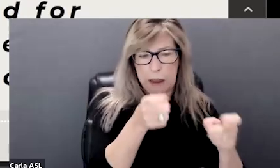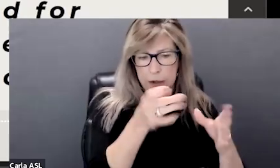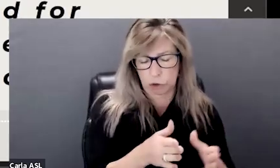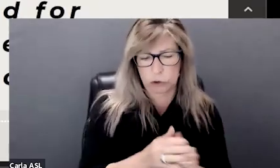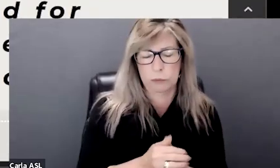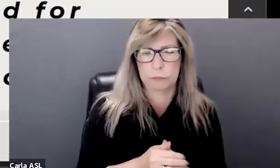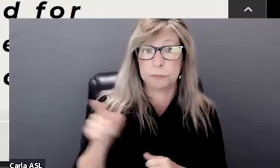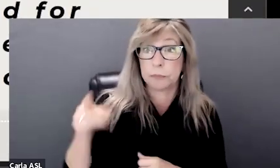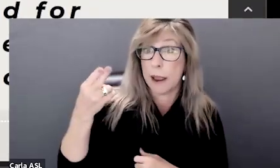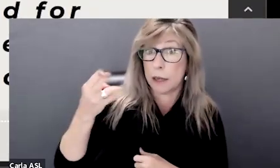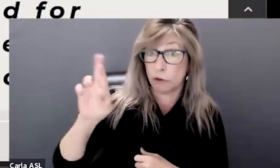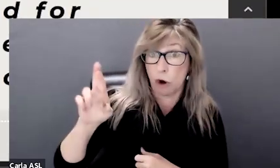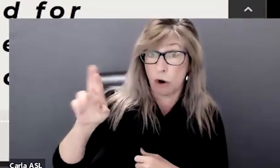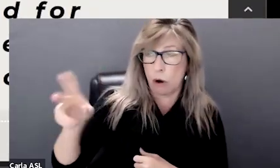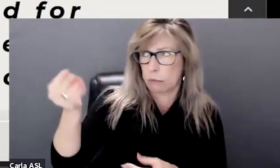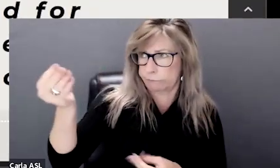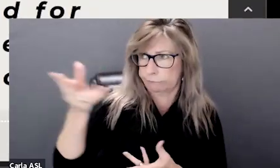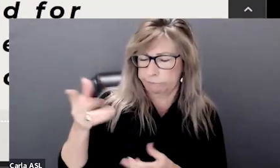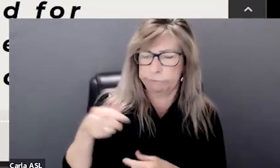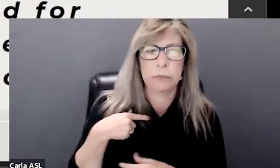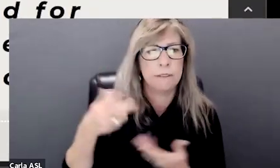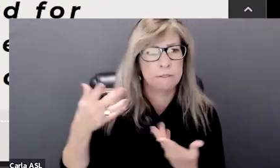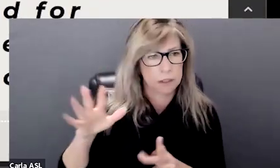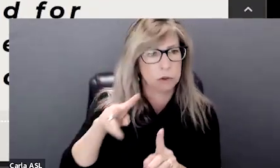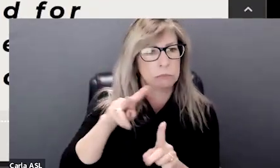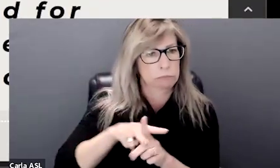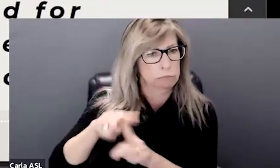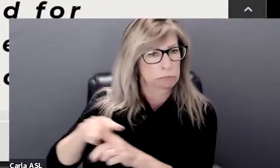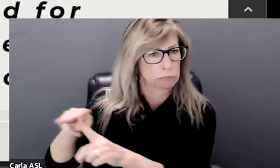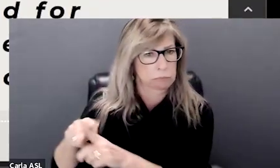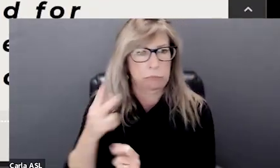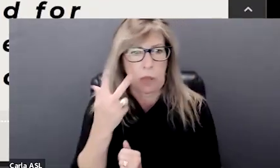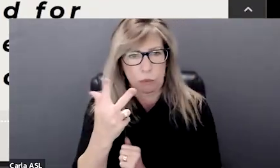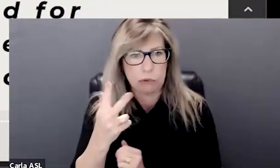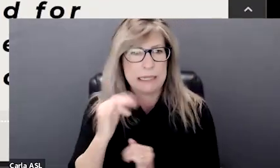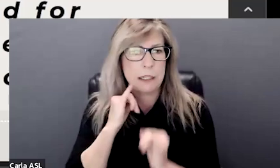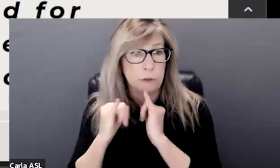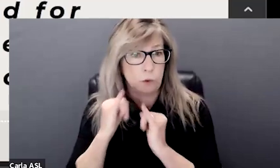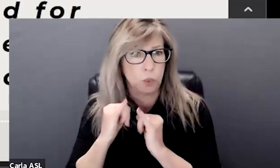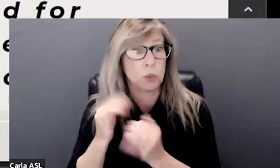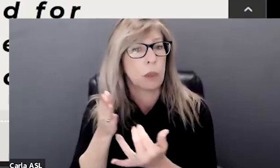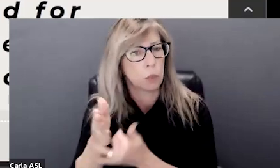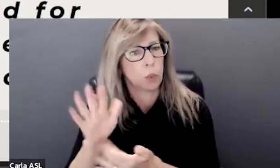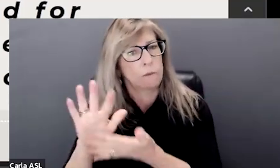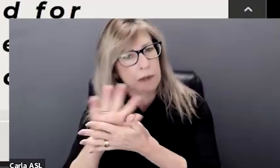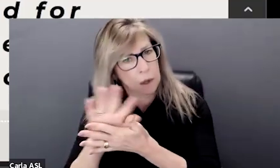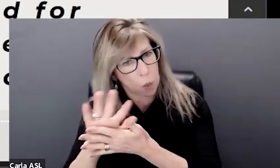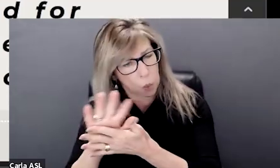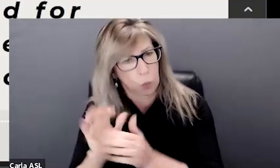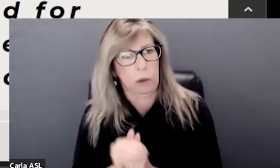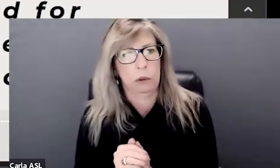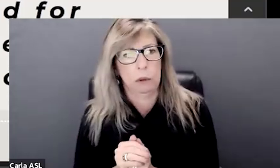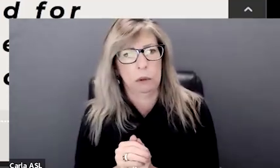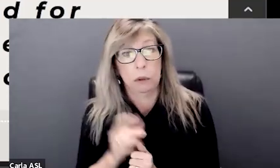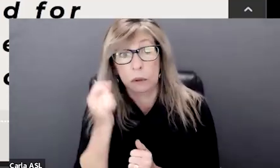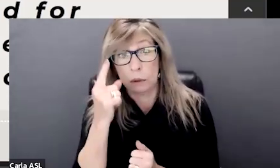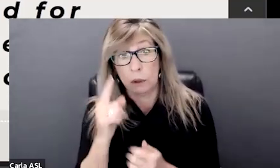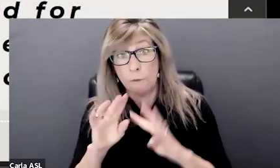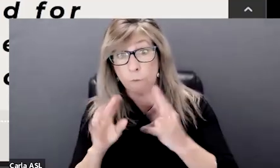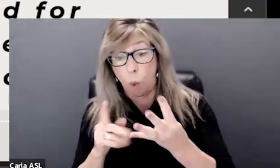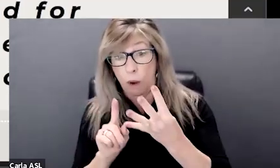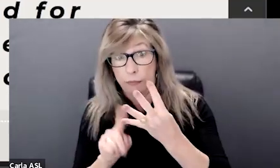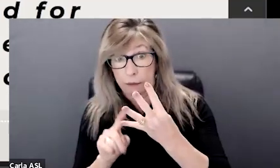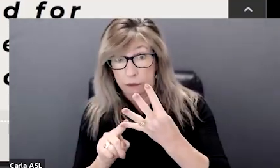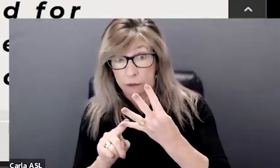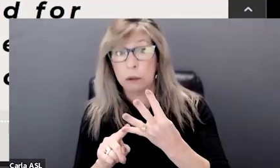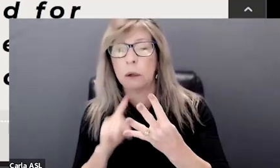you that they've booked video interviews for 3 of your 4 shortlisted candidates. The 4th candidate asked to conduct